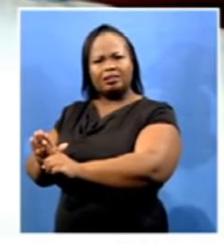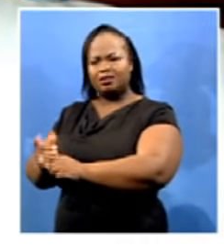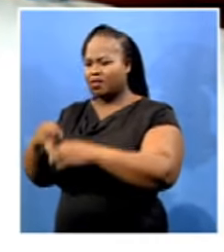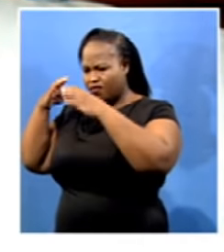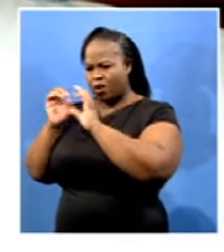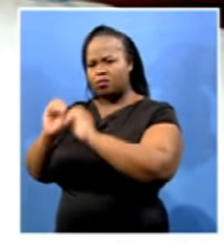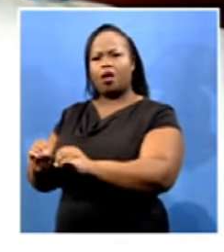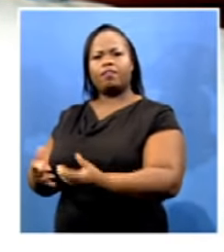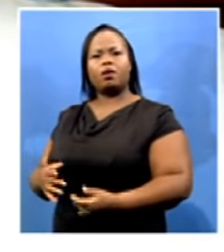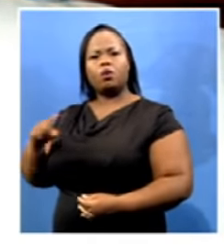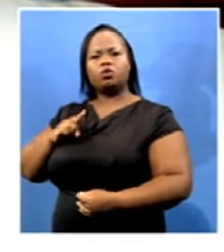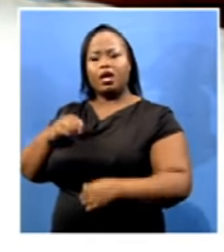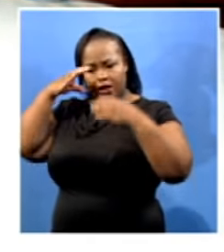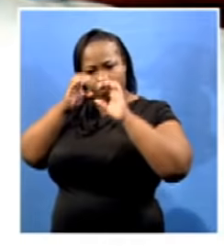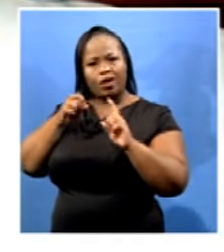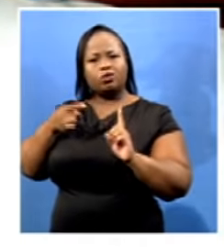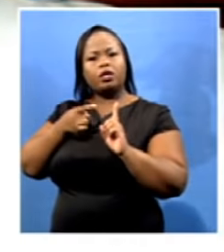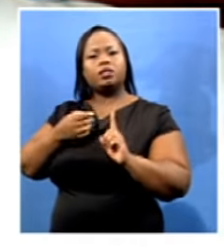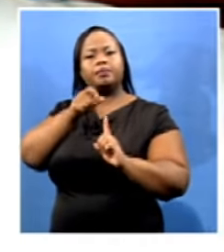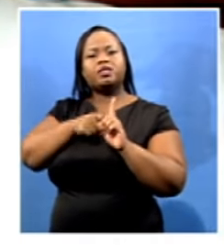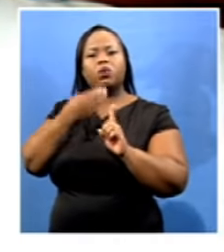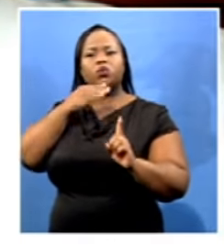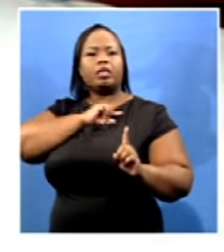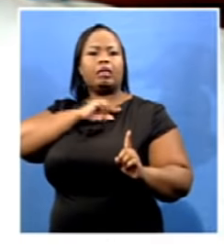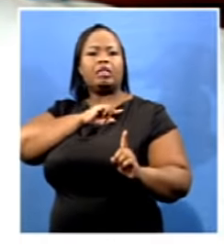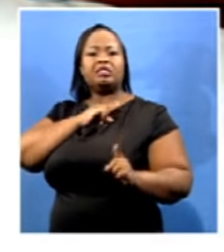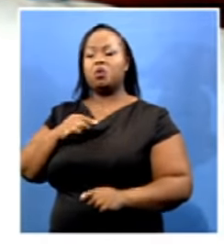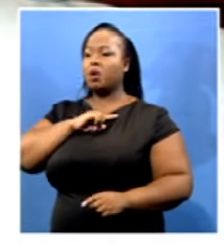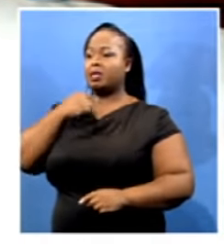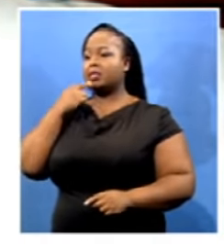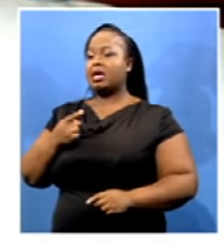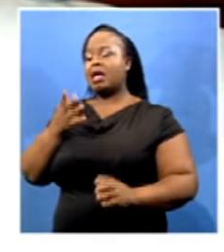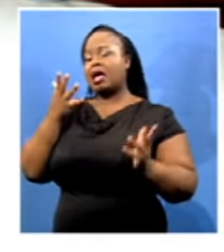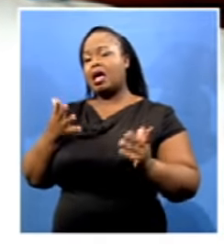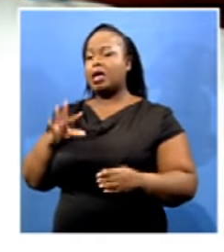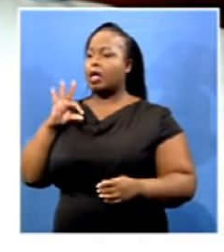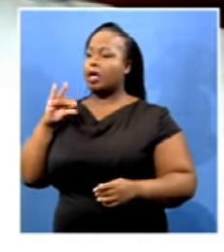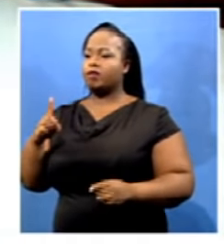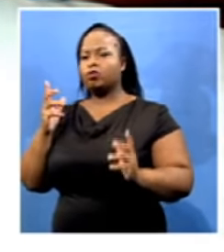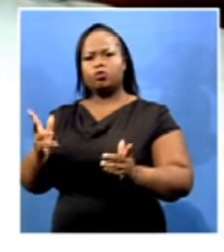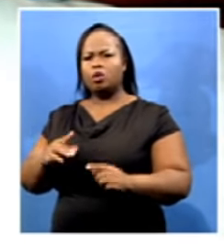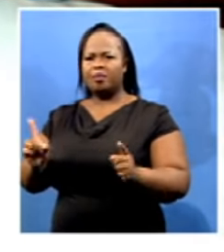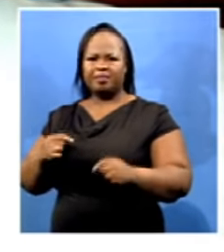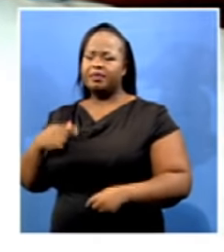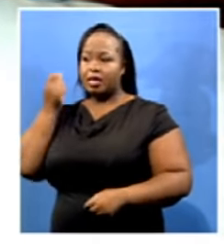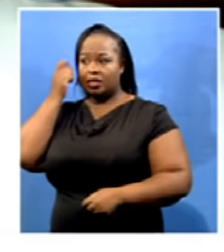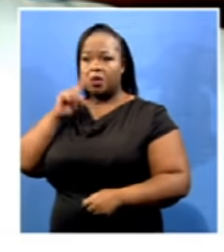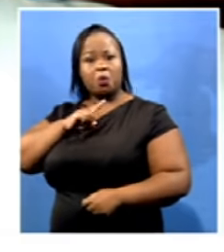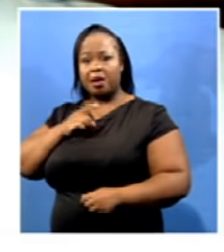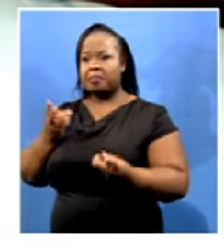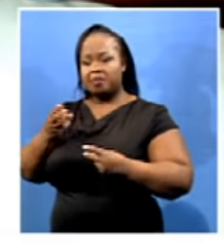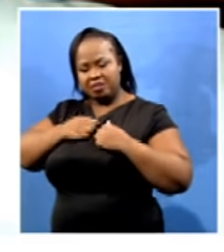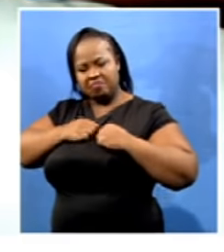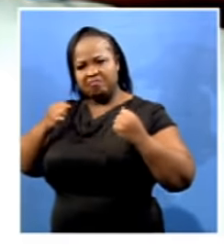100% perpetrator-centric. And therefore, the system is failing victims on a daily basis. And I can understand why victims don't want to speak